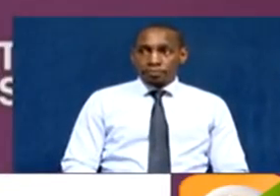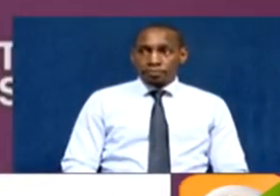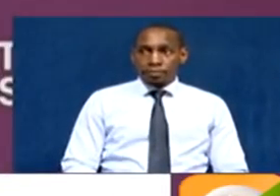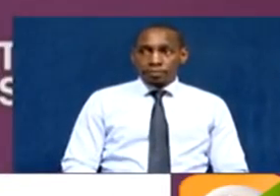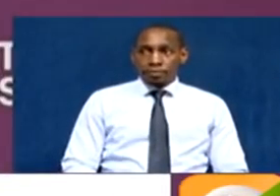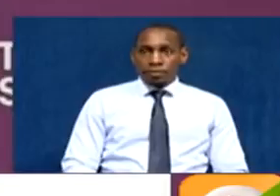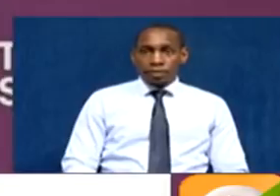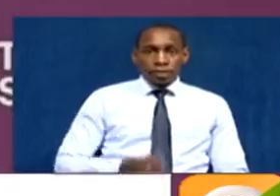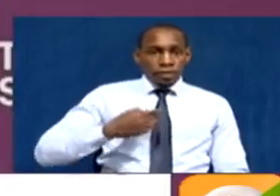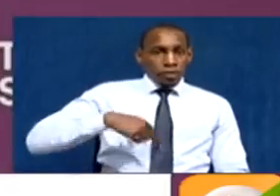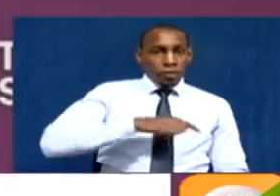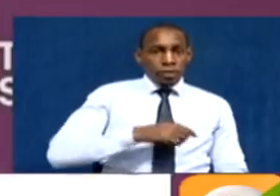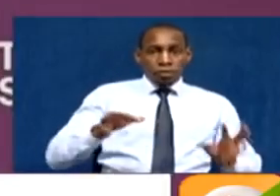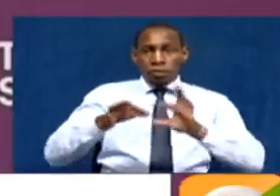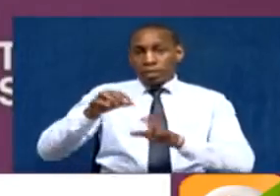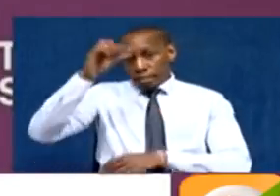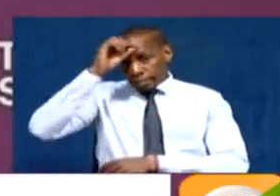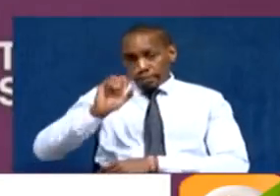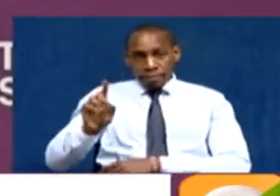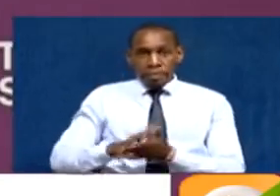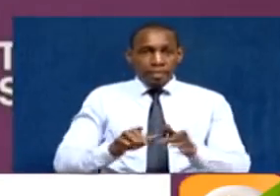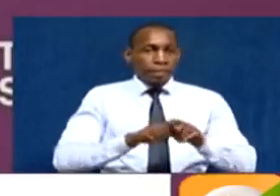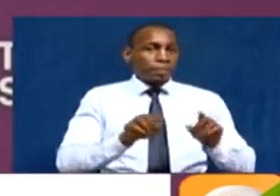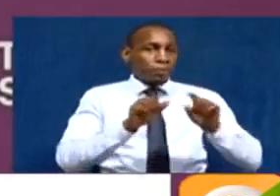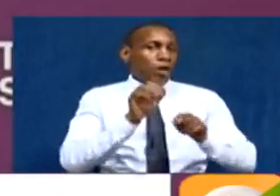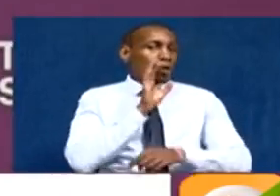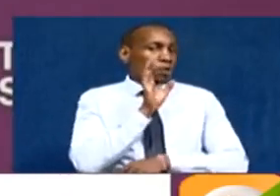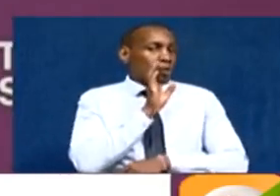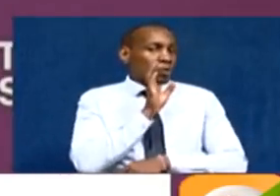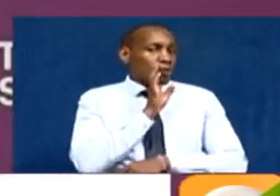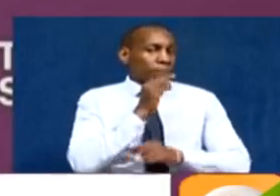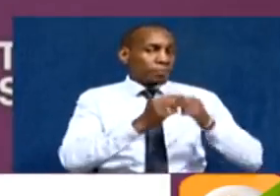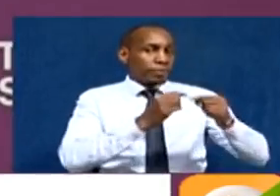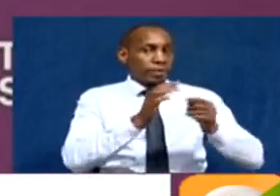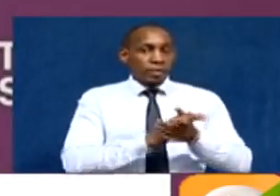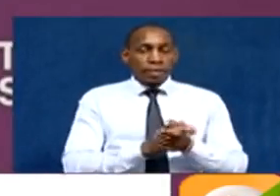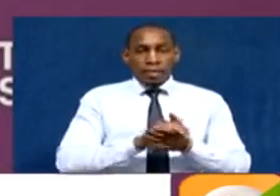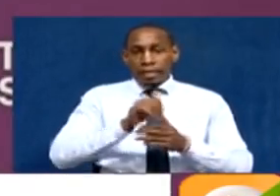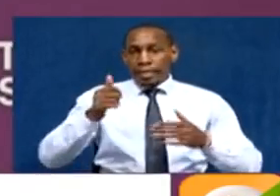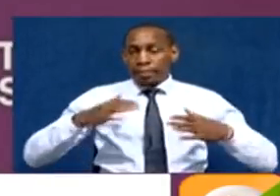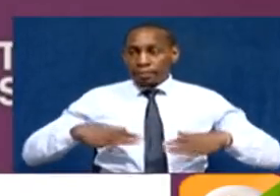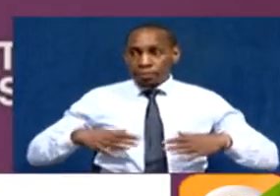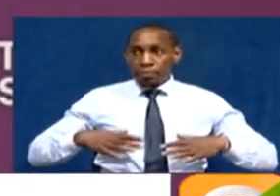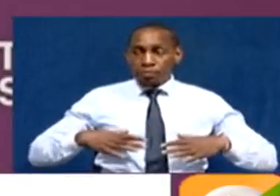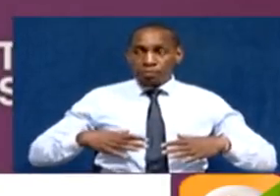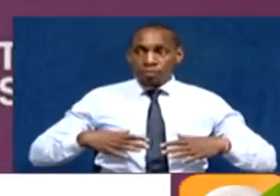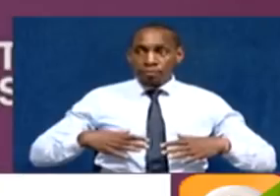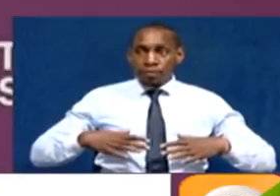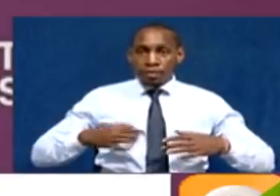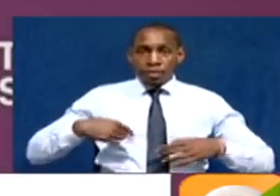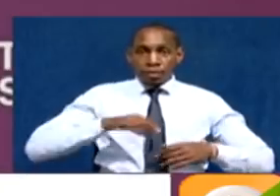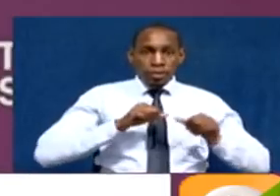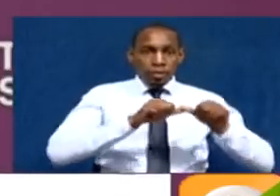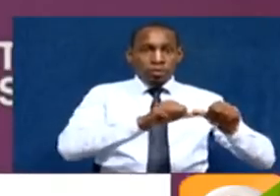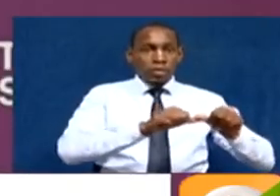We did not go into government, unlike the propaganda being spread by our detractors. We remained